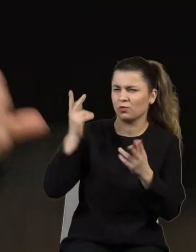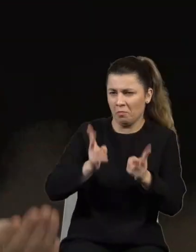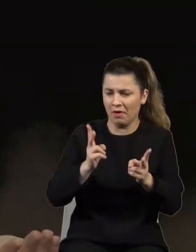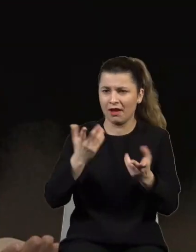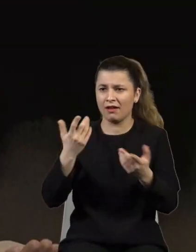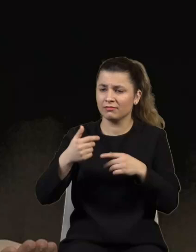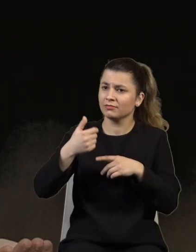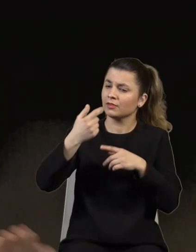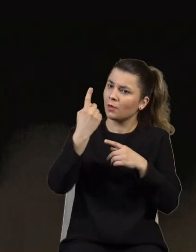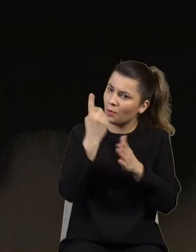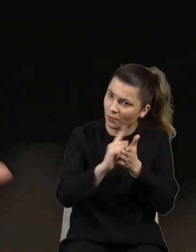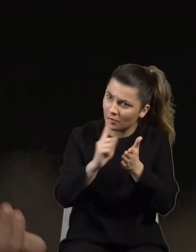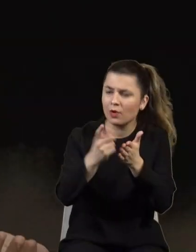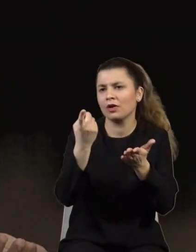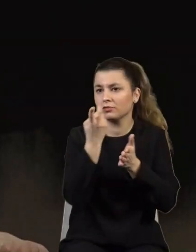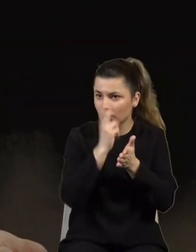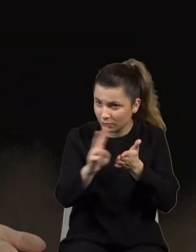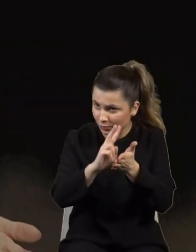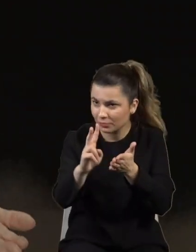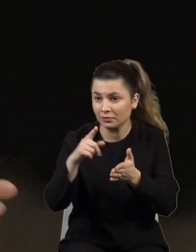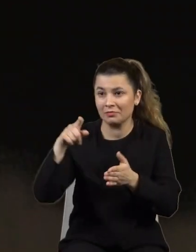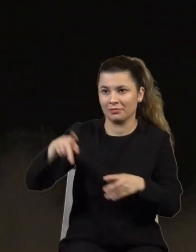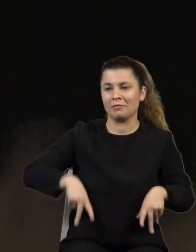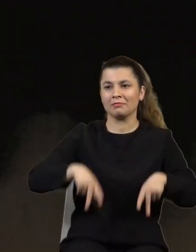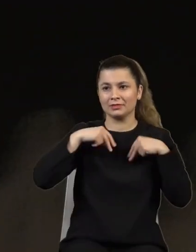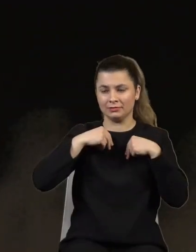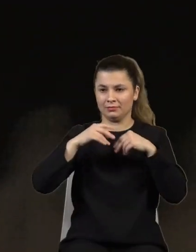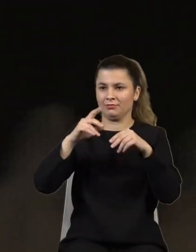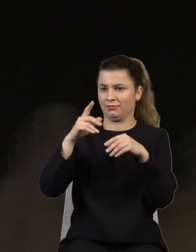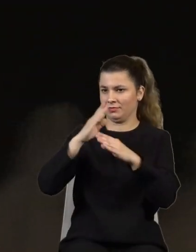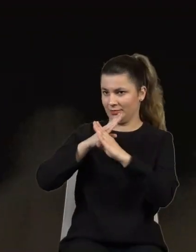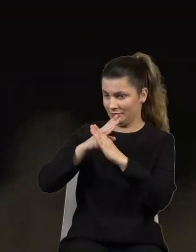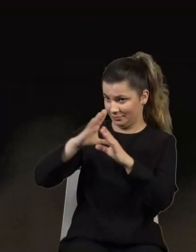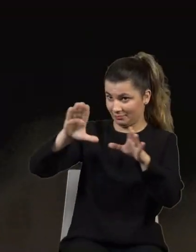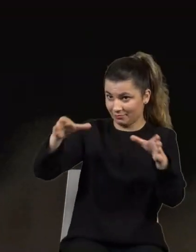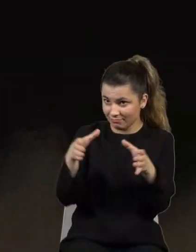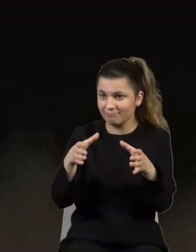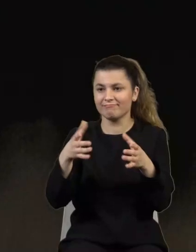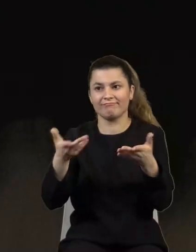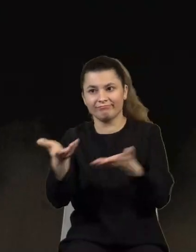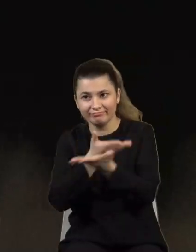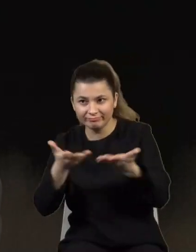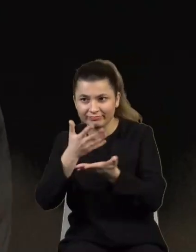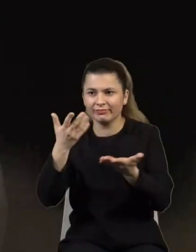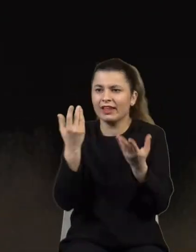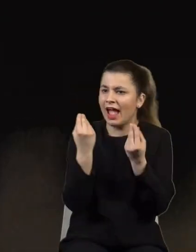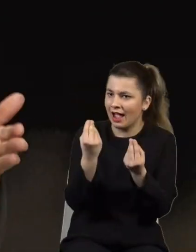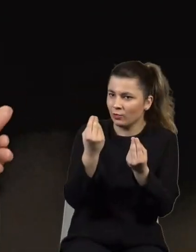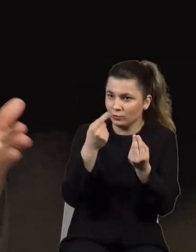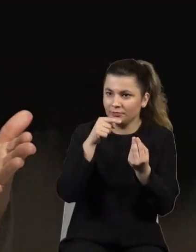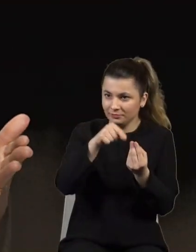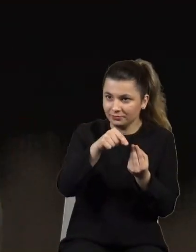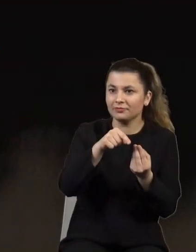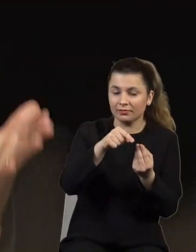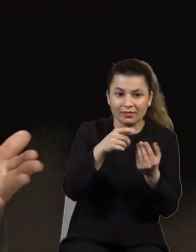better use or the best use of the transport network we have, because there's not a specific